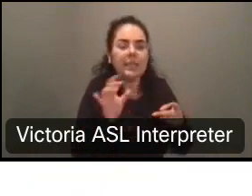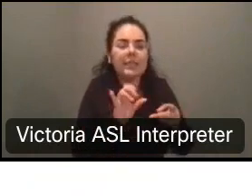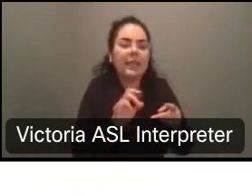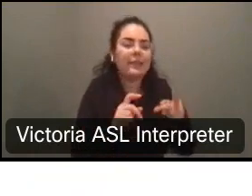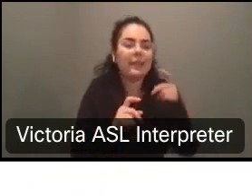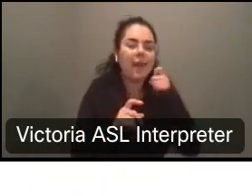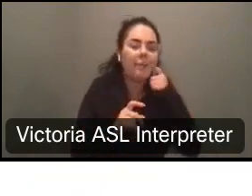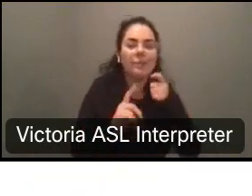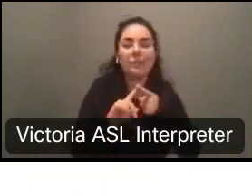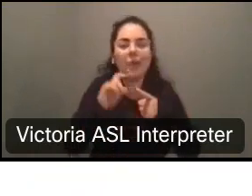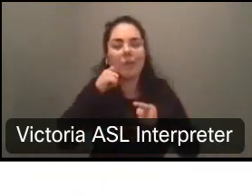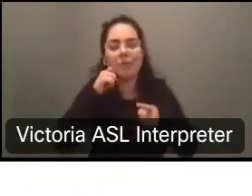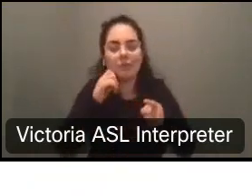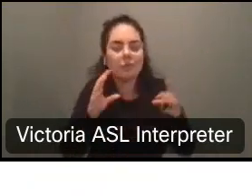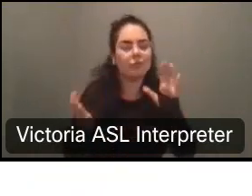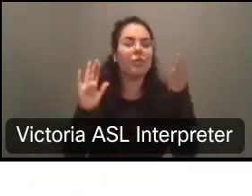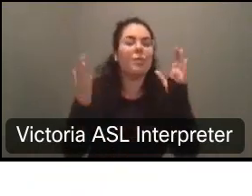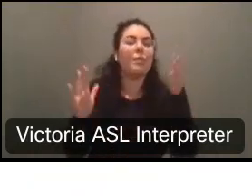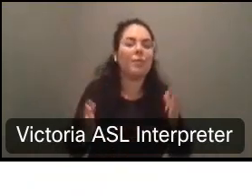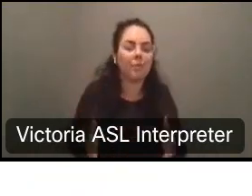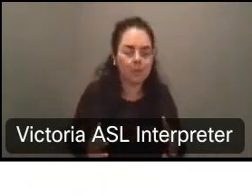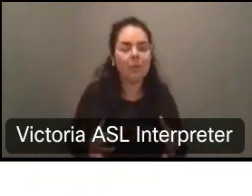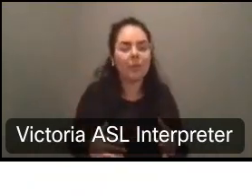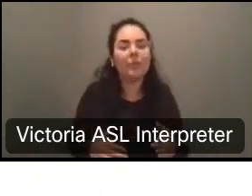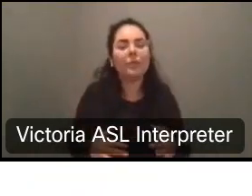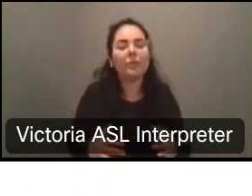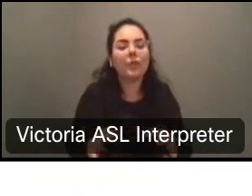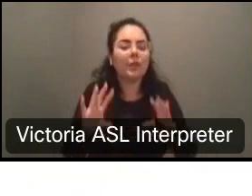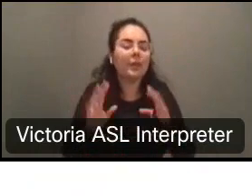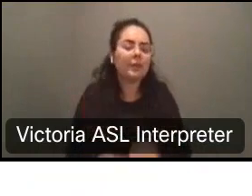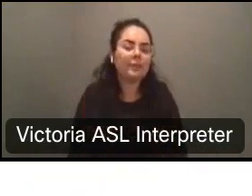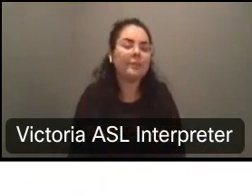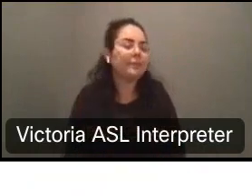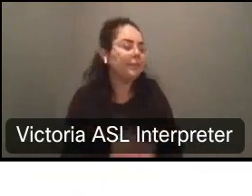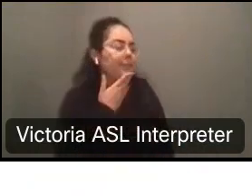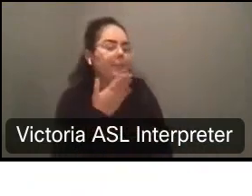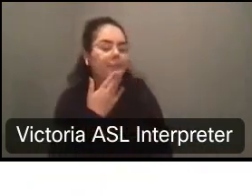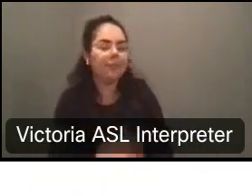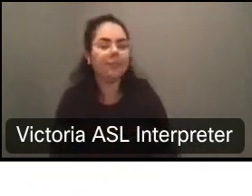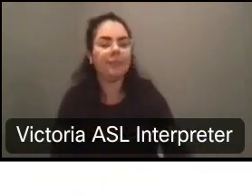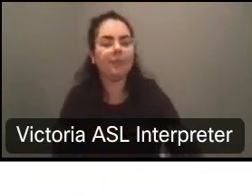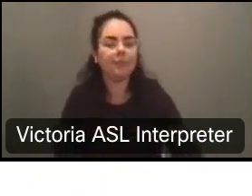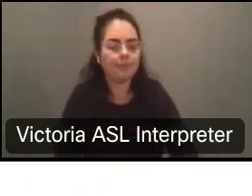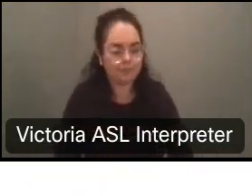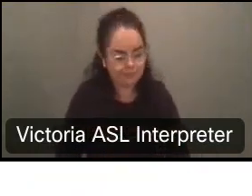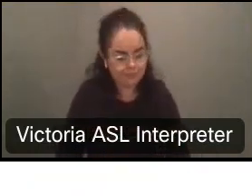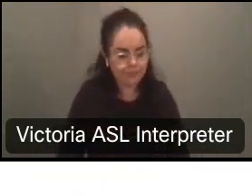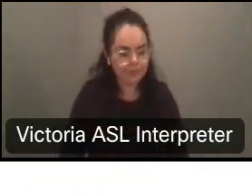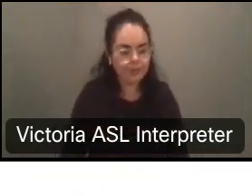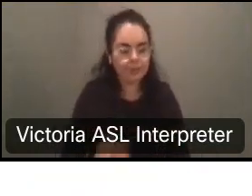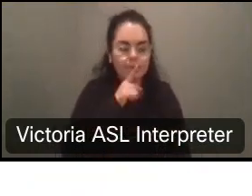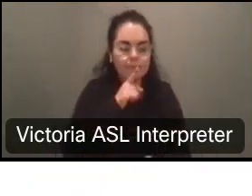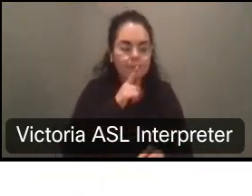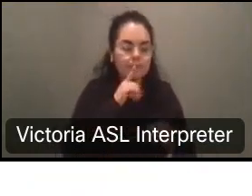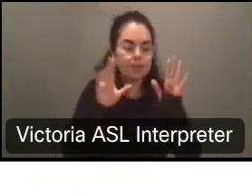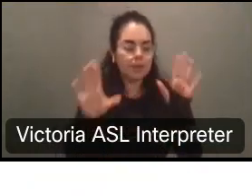apples, correlation or overview there, comparison. Yeah, fair. Thank you. Thank you, Dr. Bolden. Really